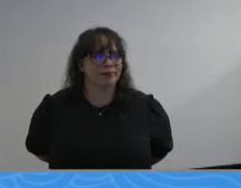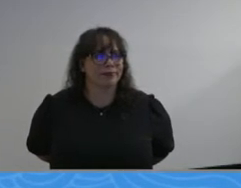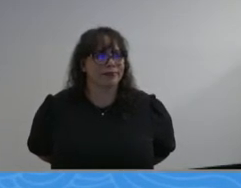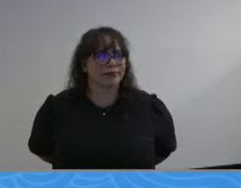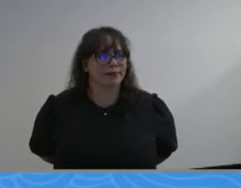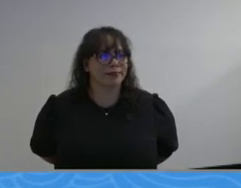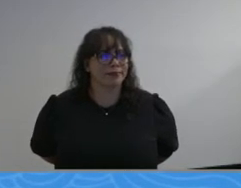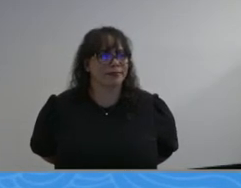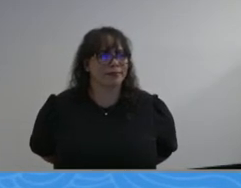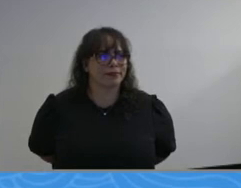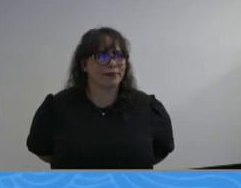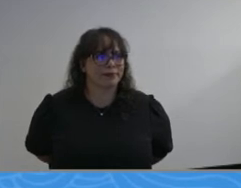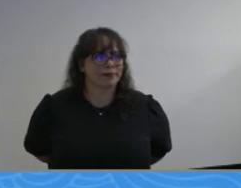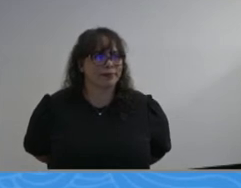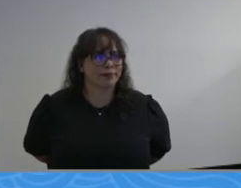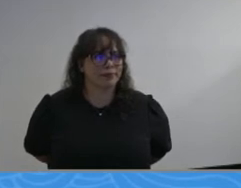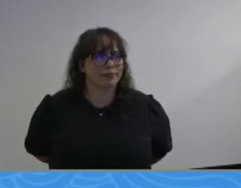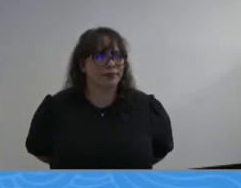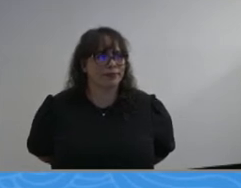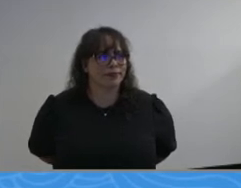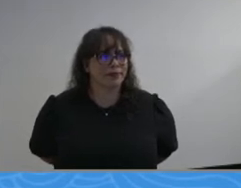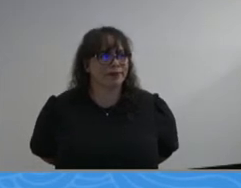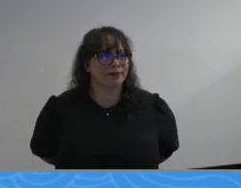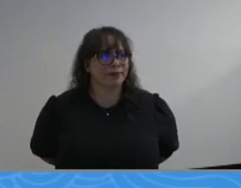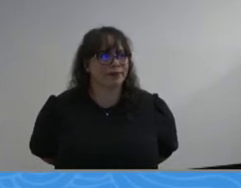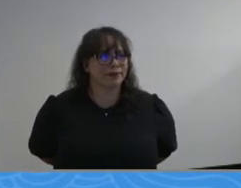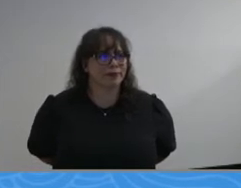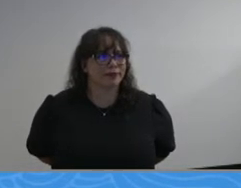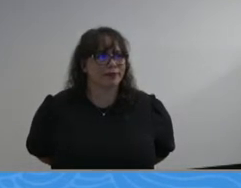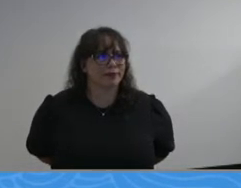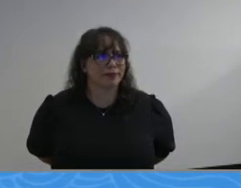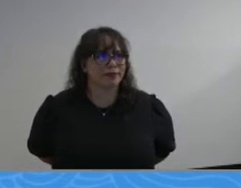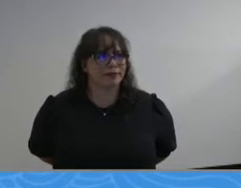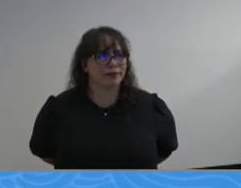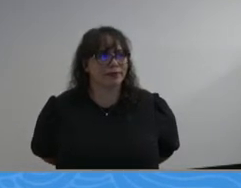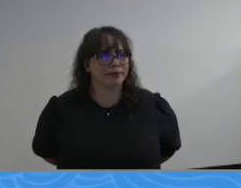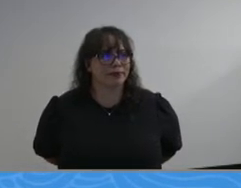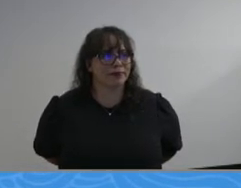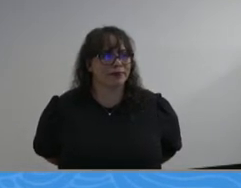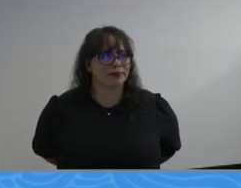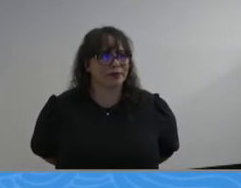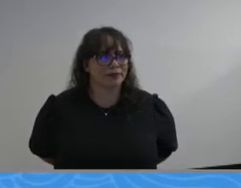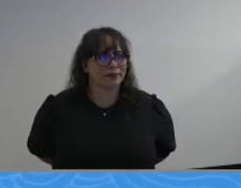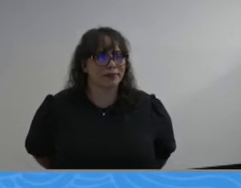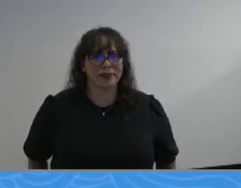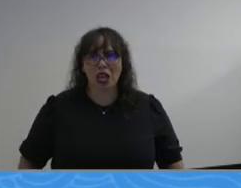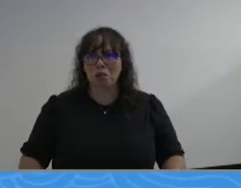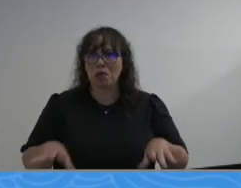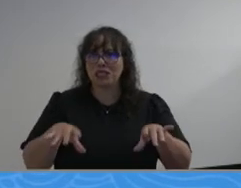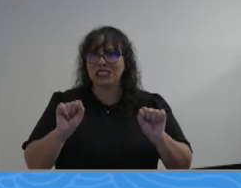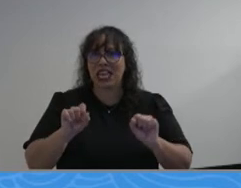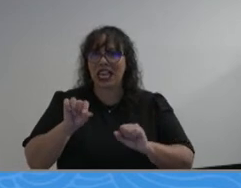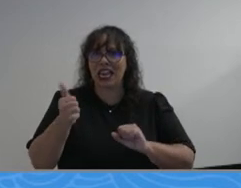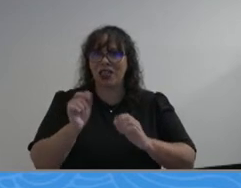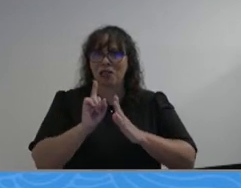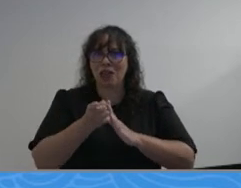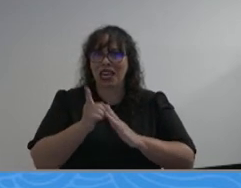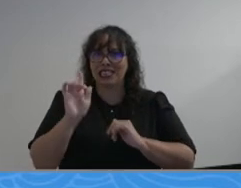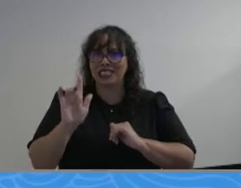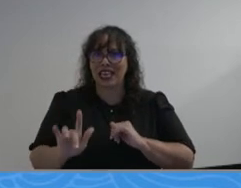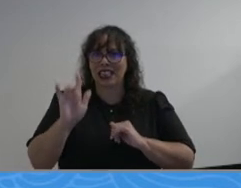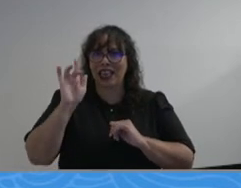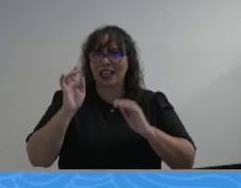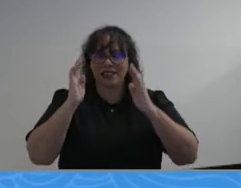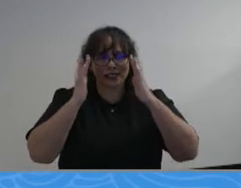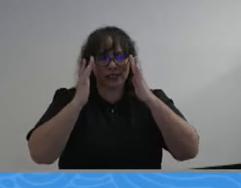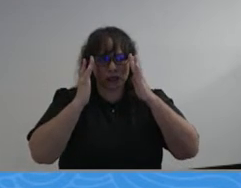All right. So I don't know. If we're good, if folks want to take another minute to click, if you're a parent or